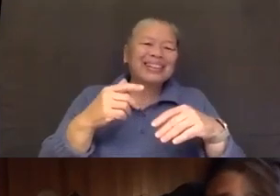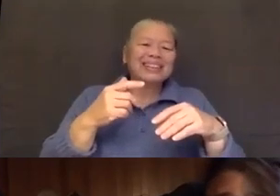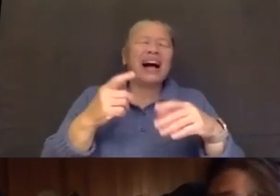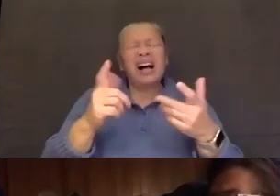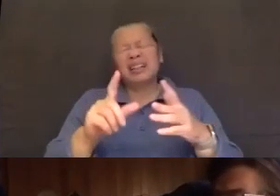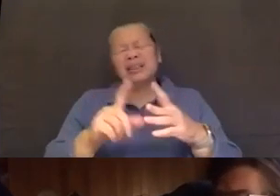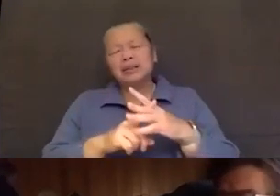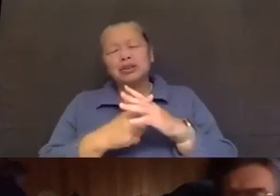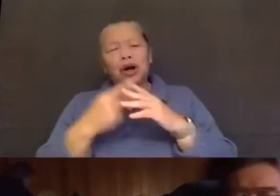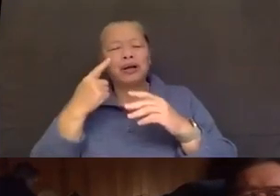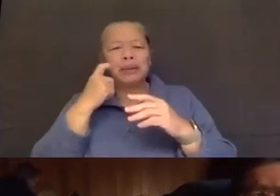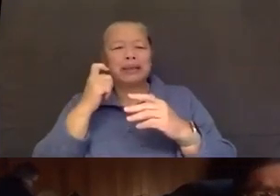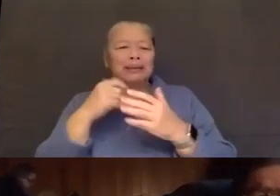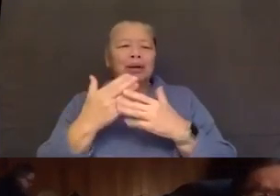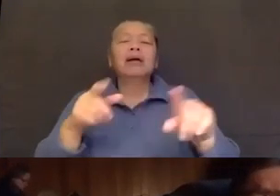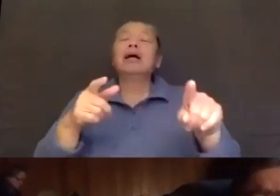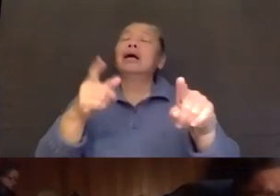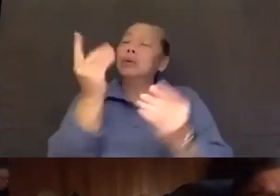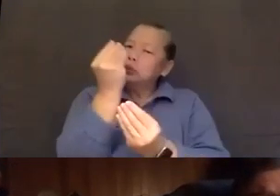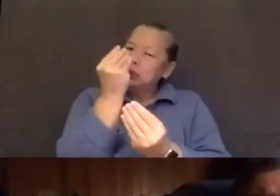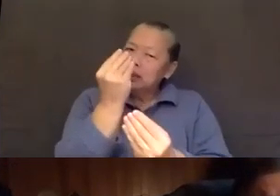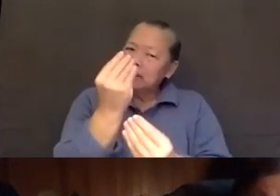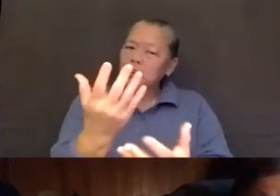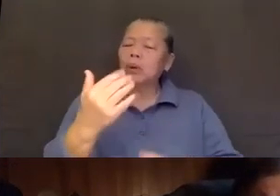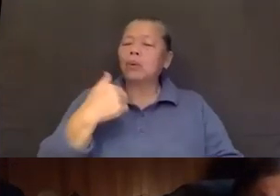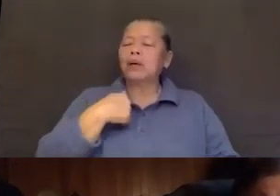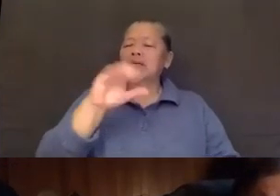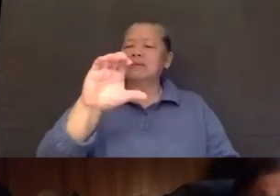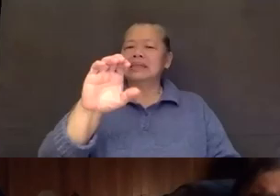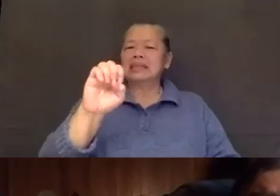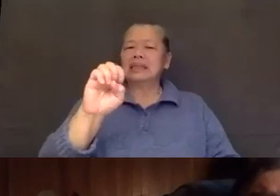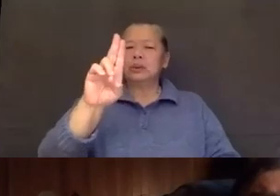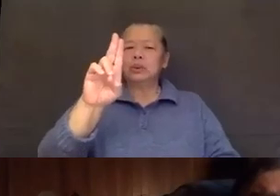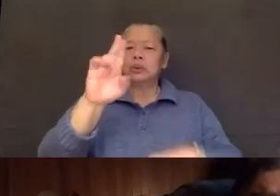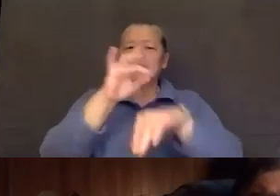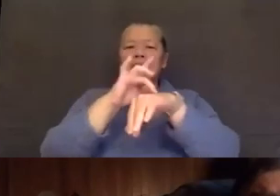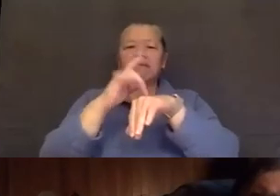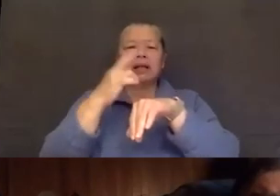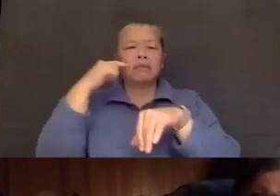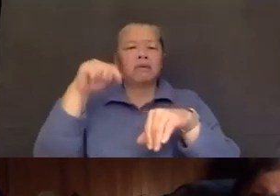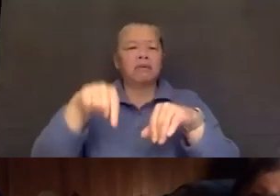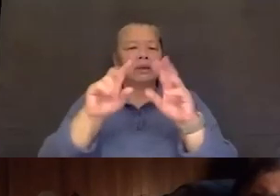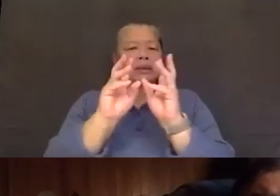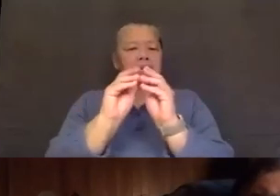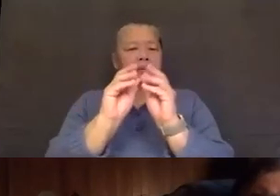are CEUs available for this. So if you would like to,